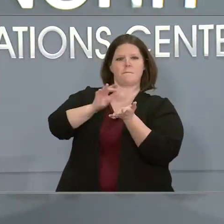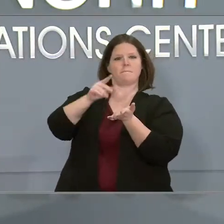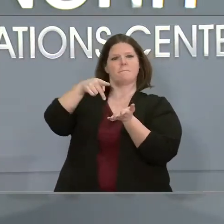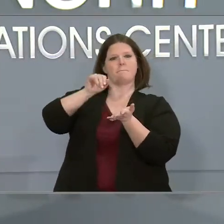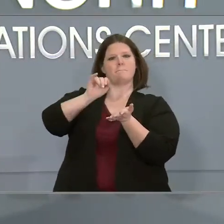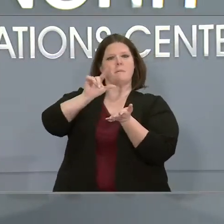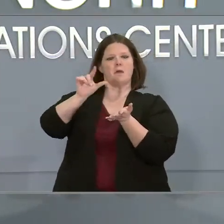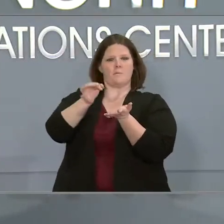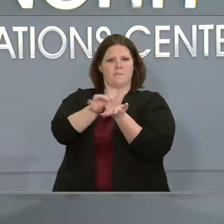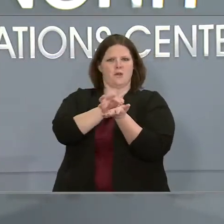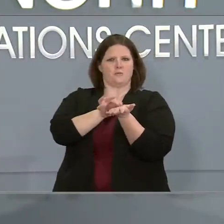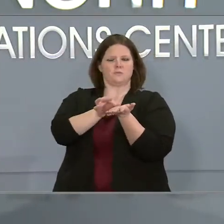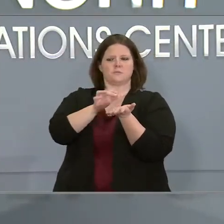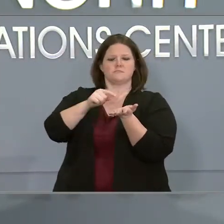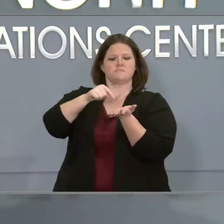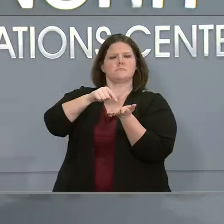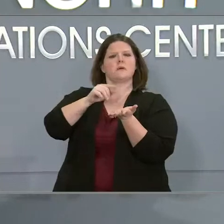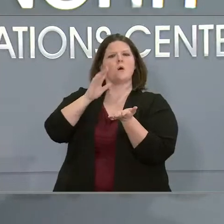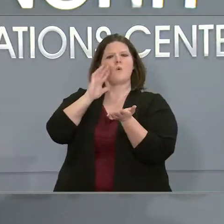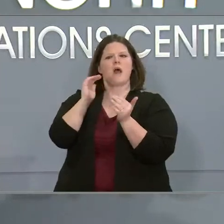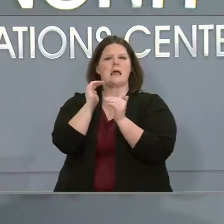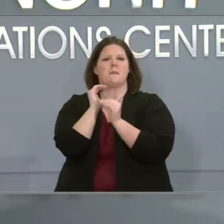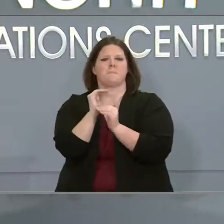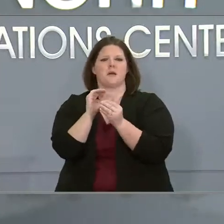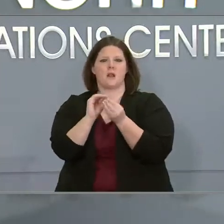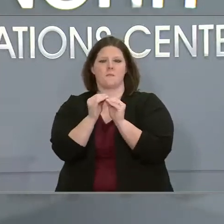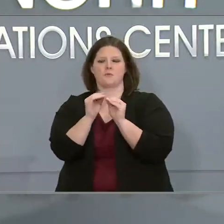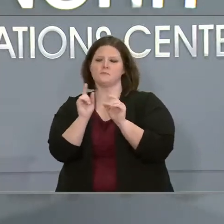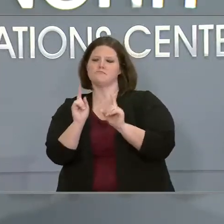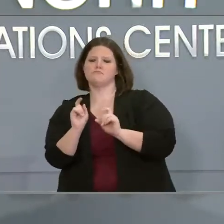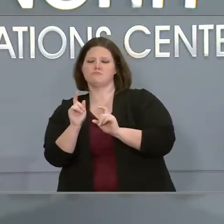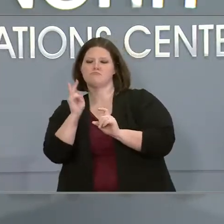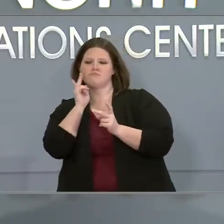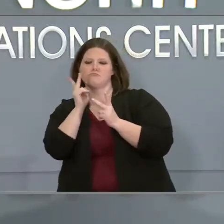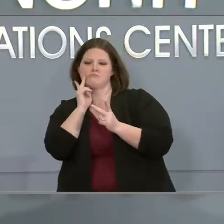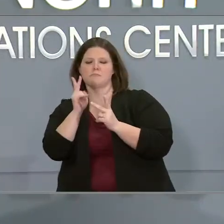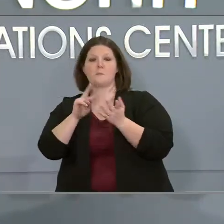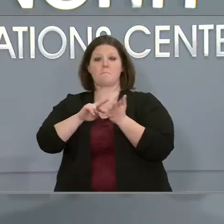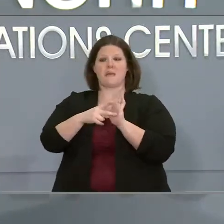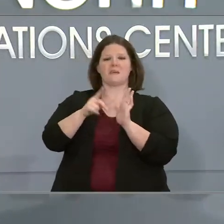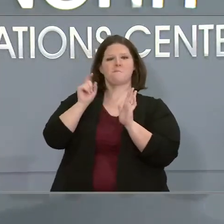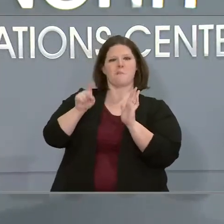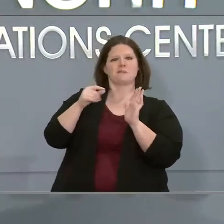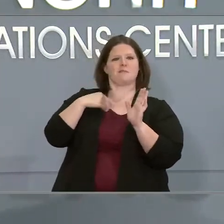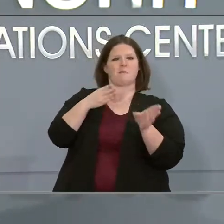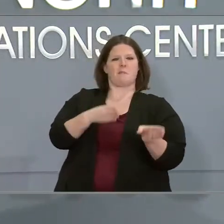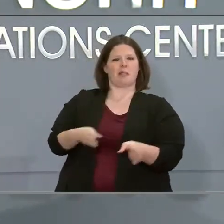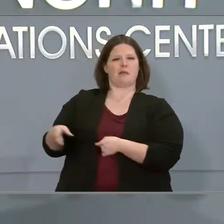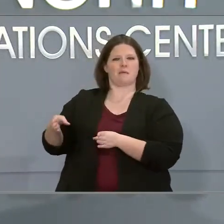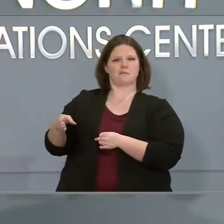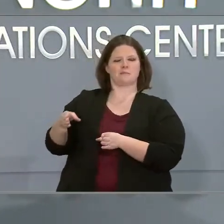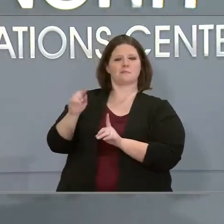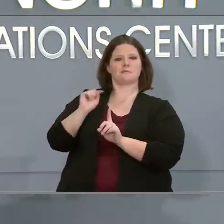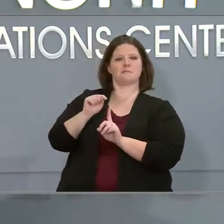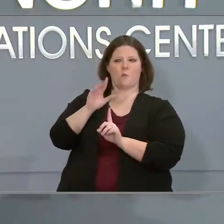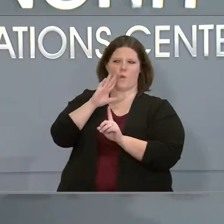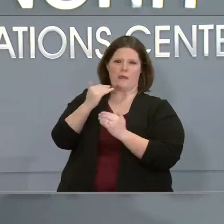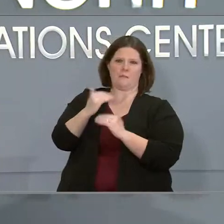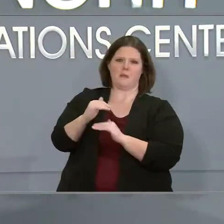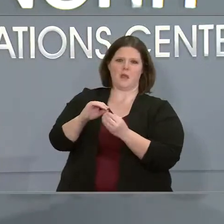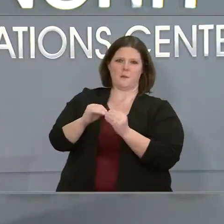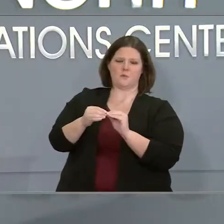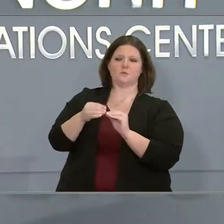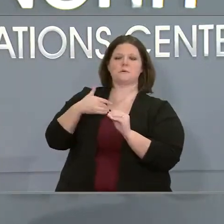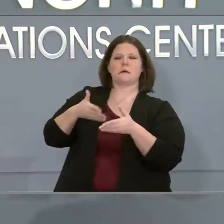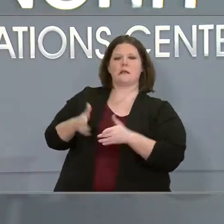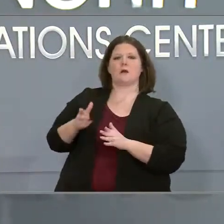be approved will be somewhat limited, so we will have to have a distribution plan, and I'm going to let Dr. Cohen talk a little bit